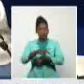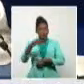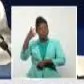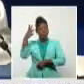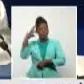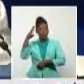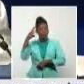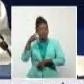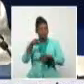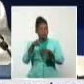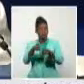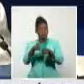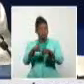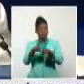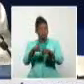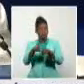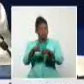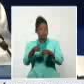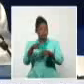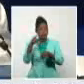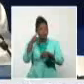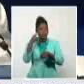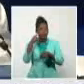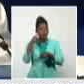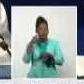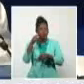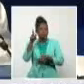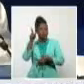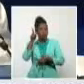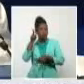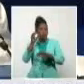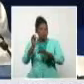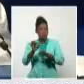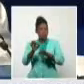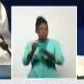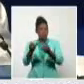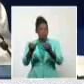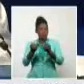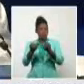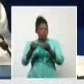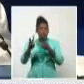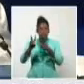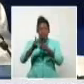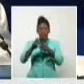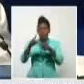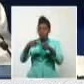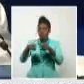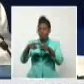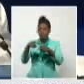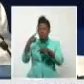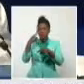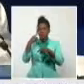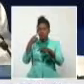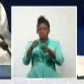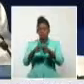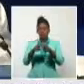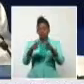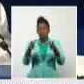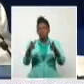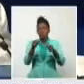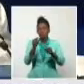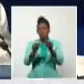cifras que dan cuando 1,078 las discharges, notificaciones que se dan, 47 of them pues diariamente se yesterday. producen un número